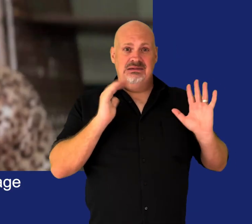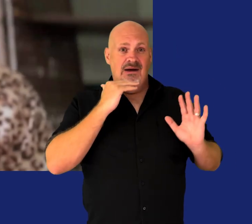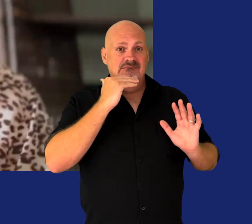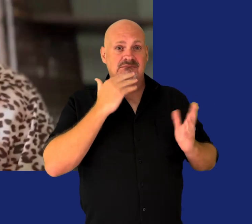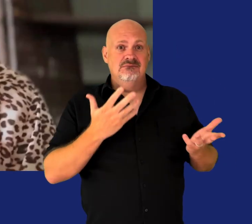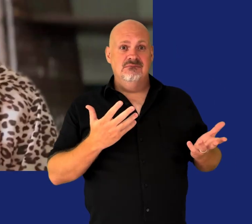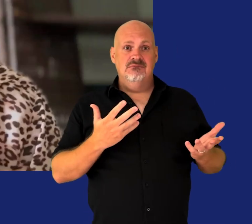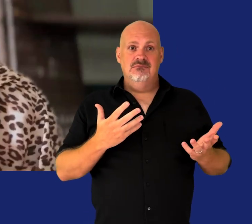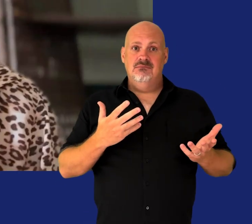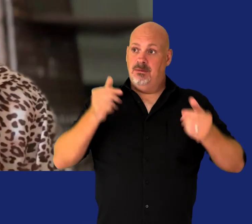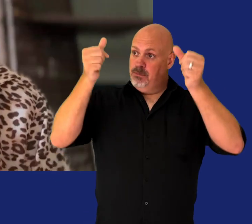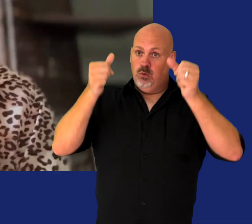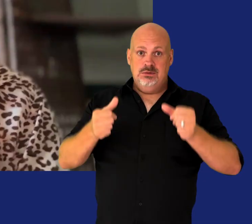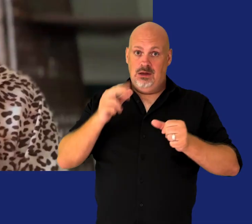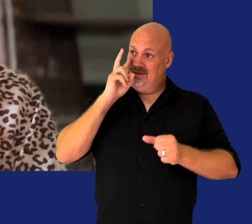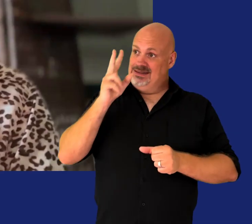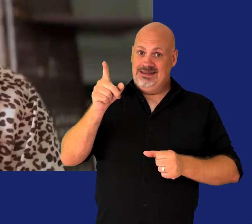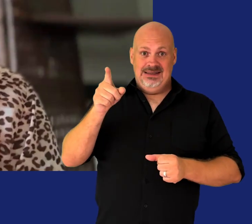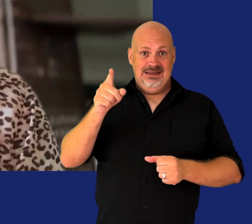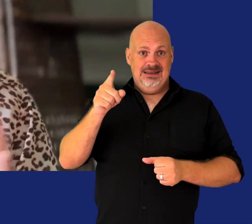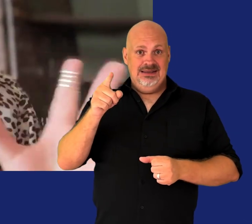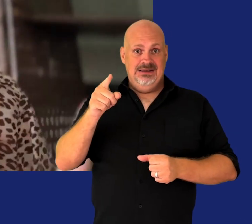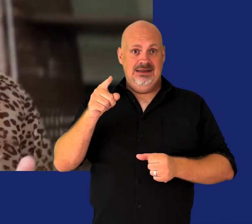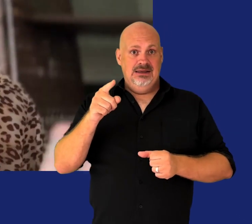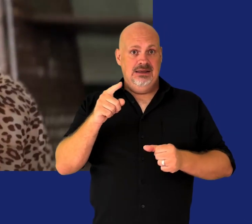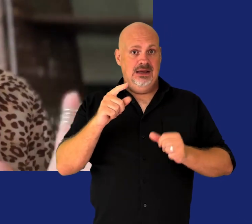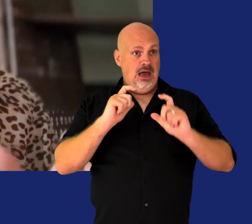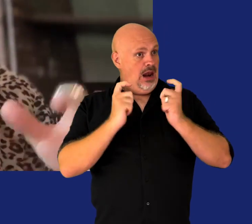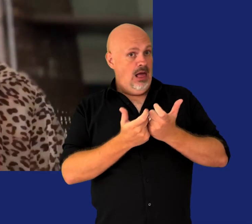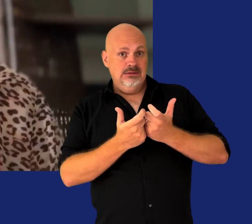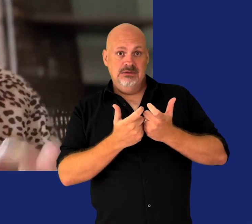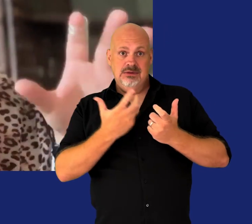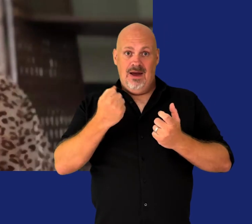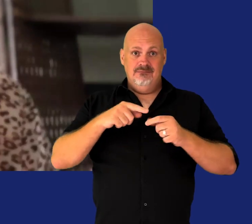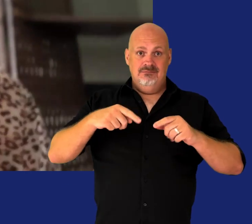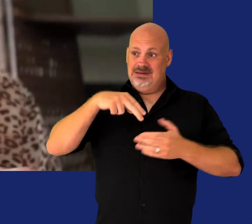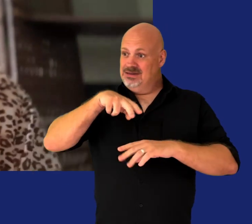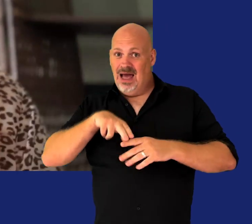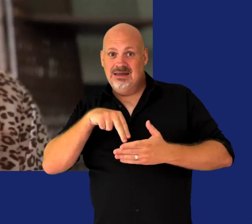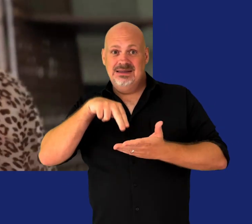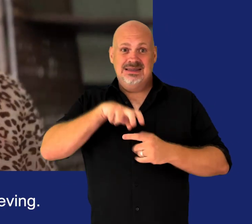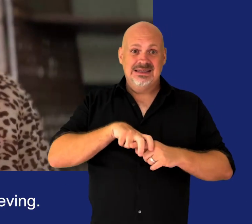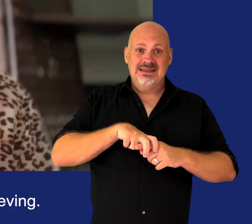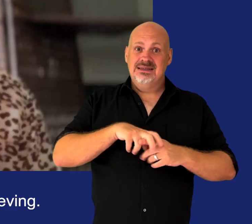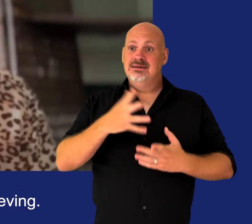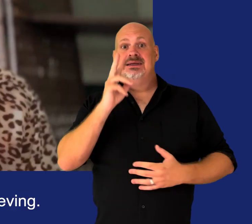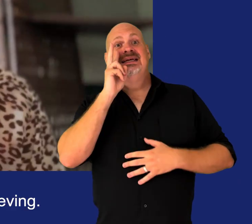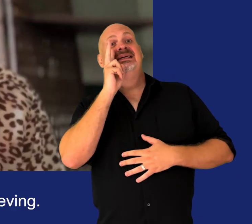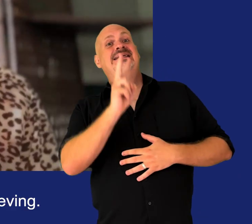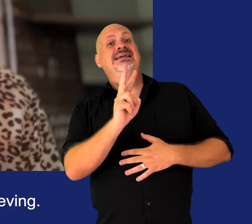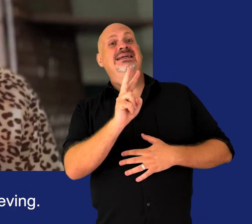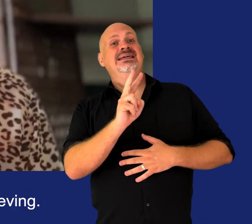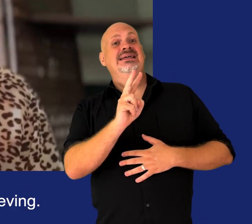needed. Am I visually there on a poster? Is there anyone doing the class standing and seated?